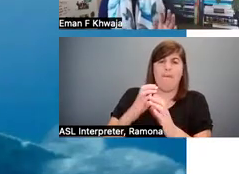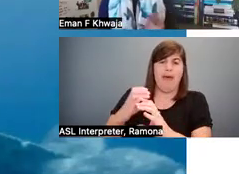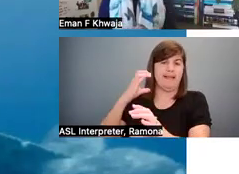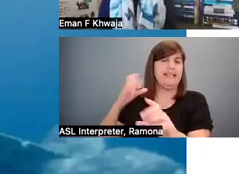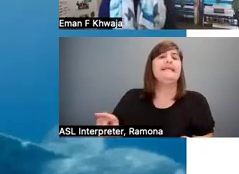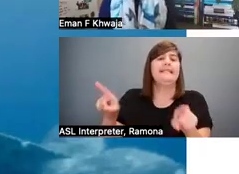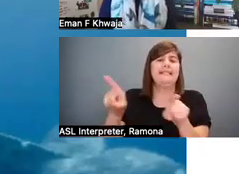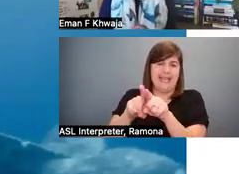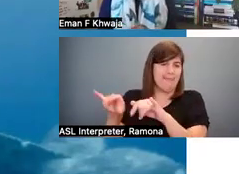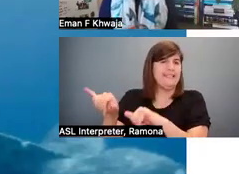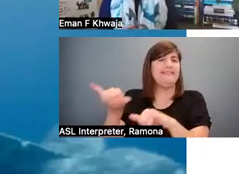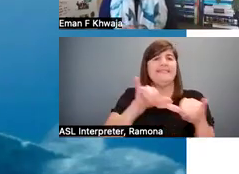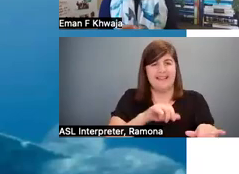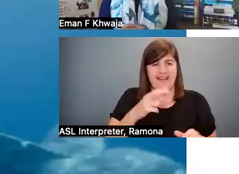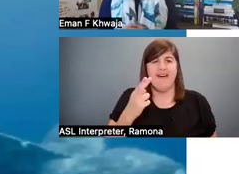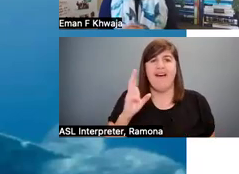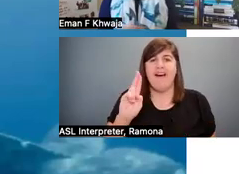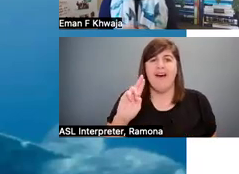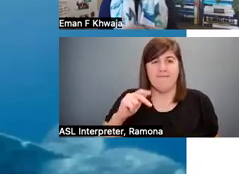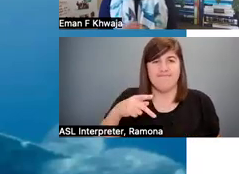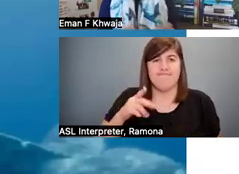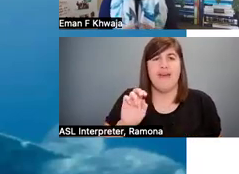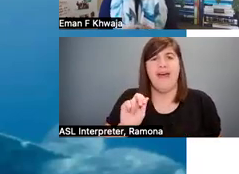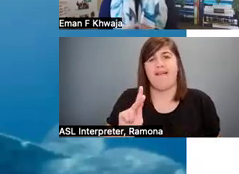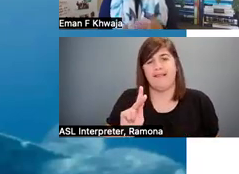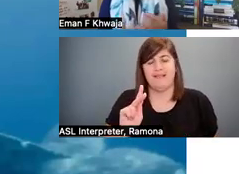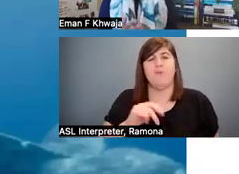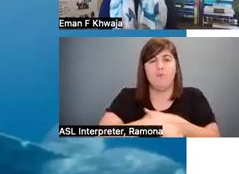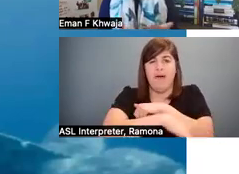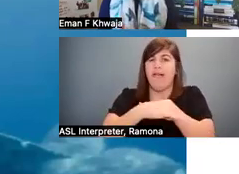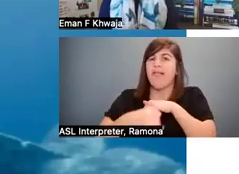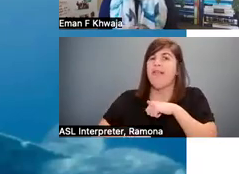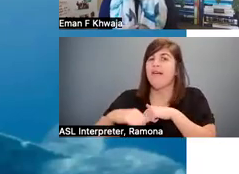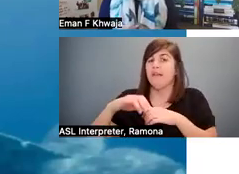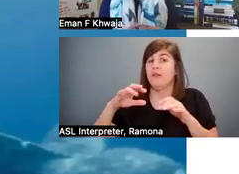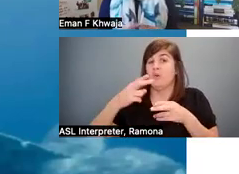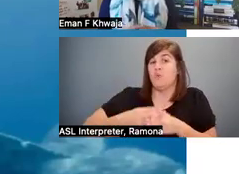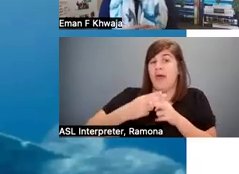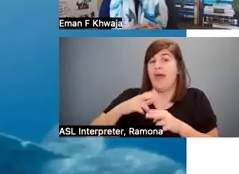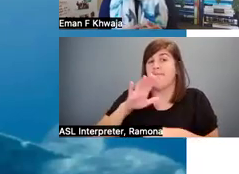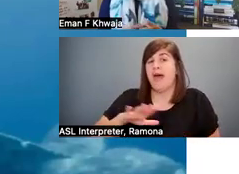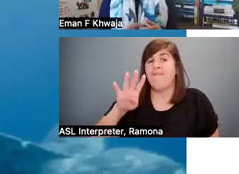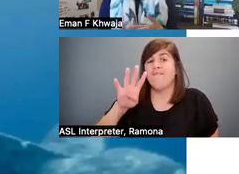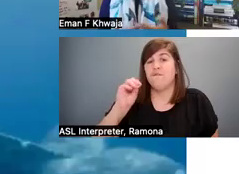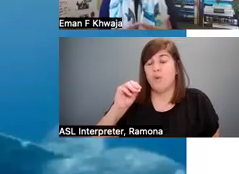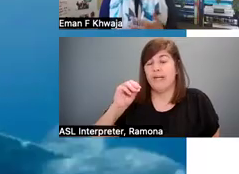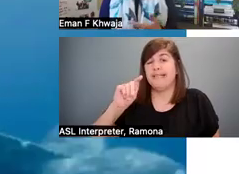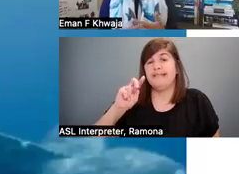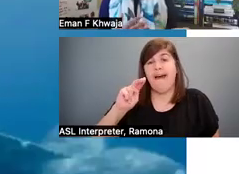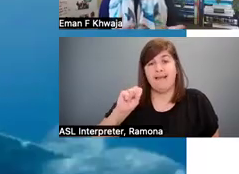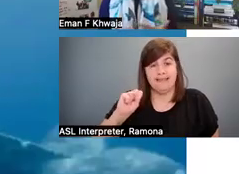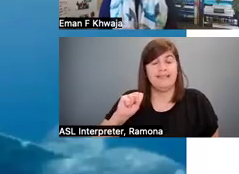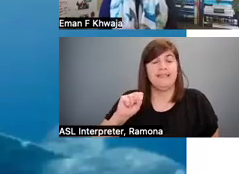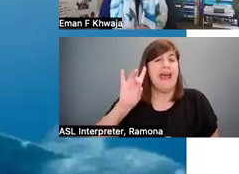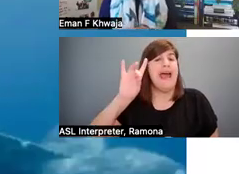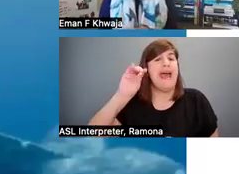same size as a humpback whale. These guys are about 40 tons. It's about 80,000 pounds when they're fully grown, and they live up to